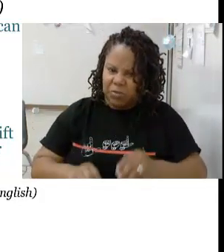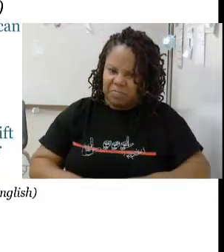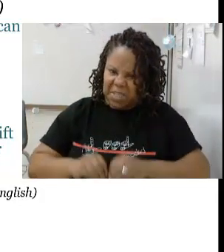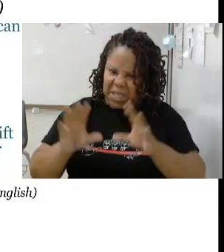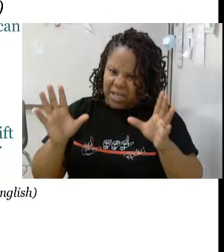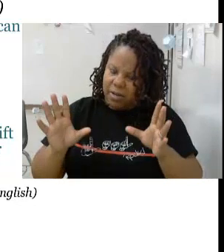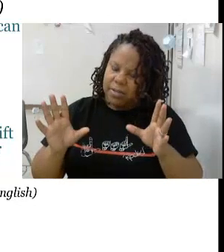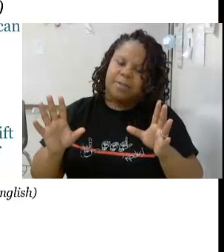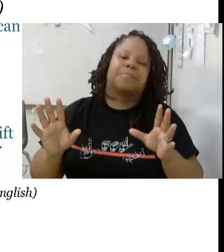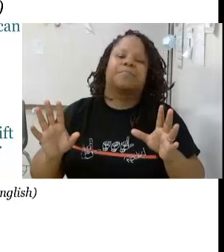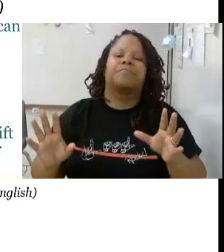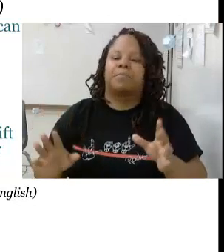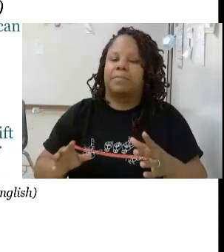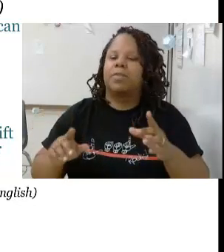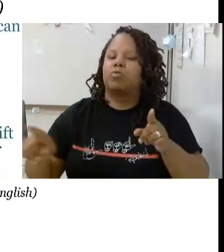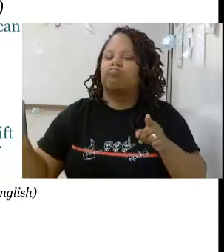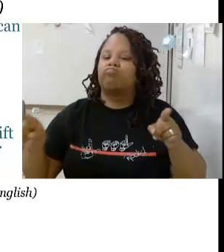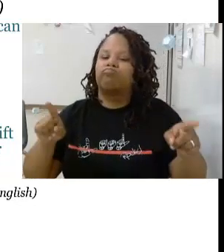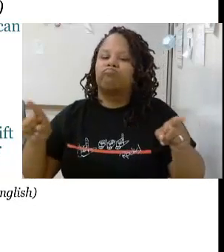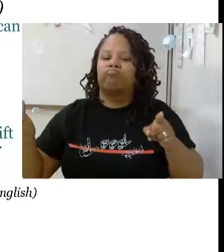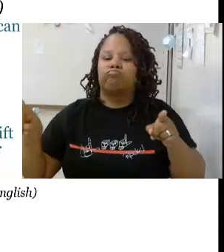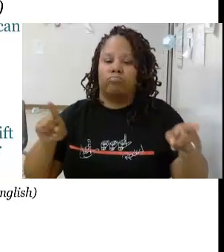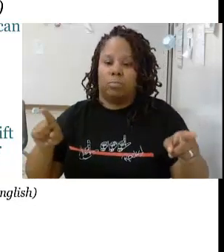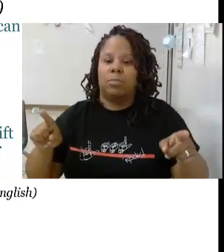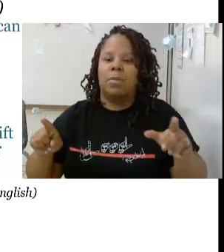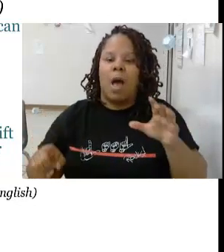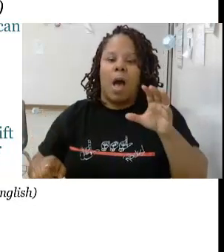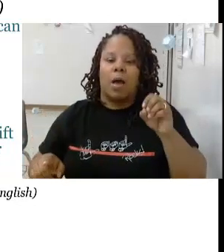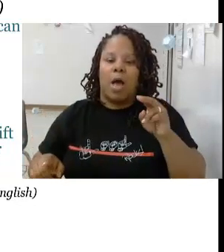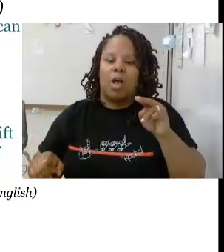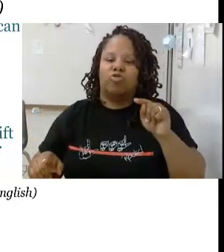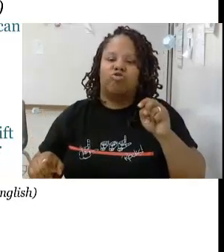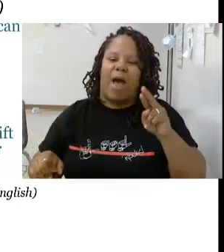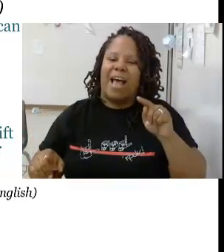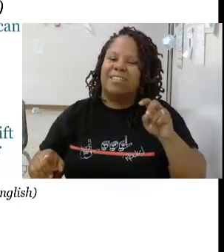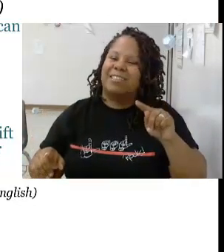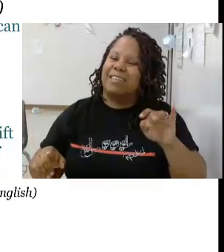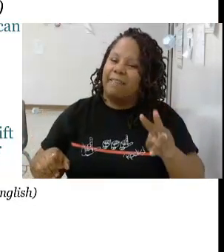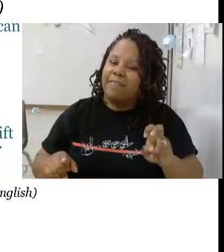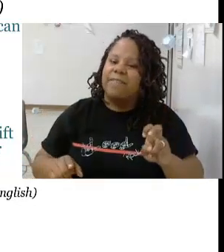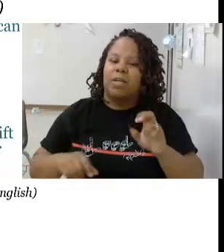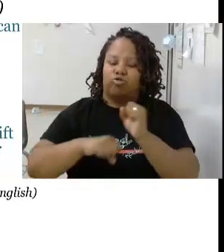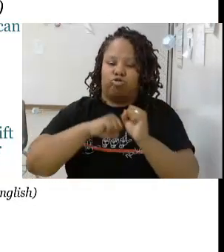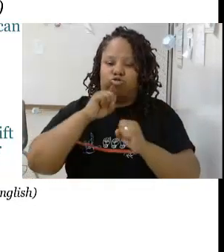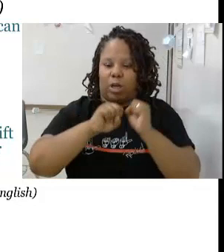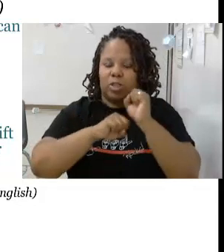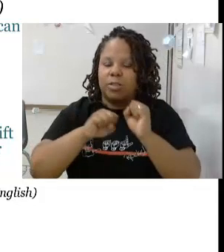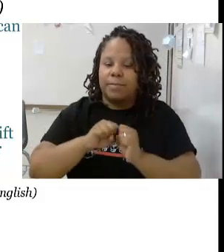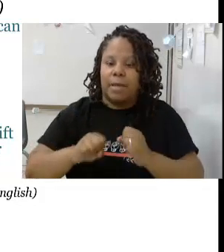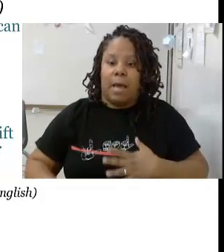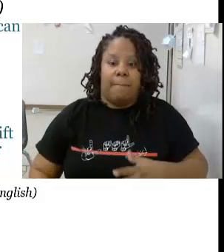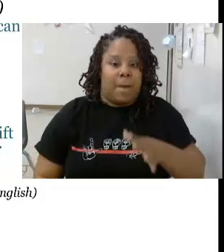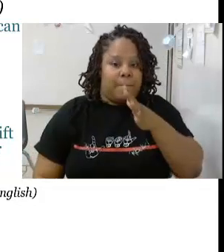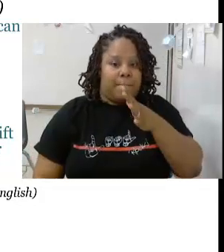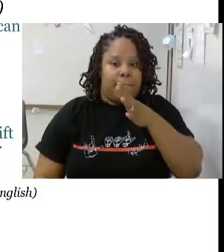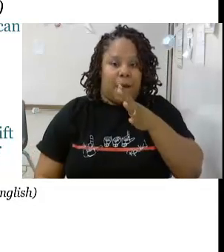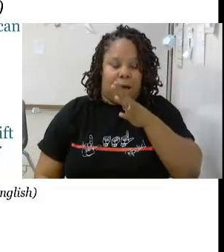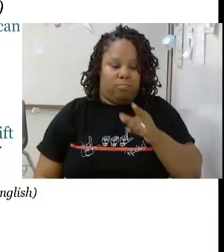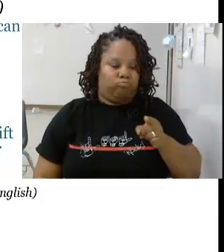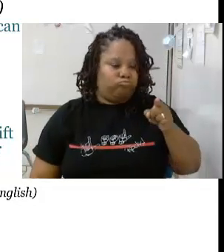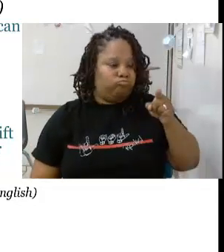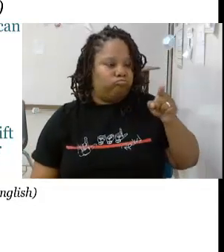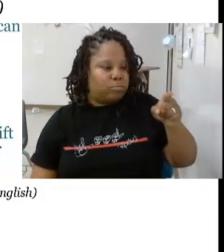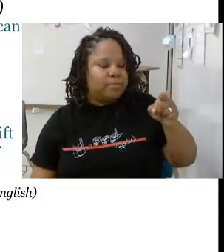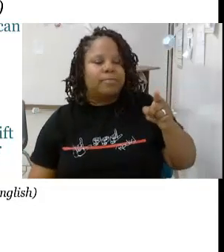is, my mom is American, my father is not. You have set up two topics, mom